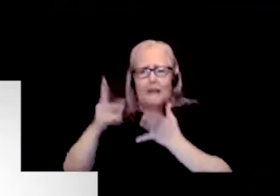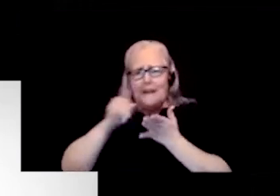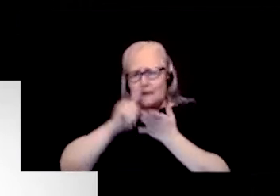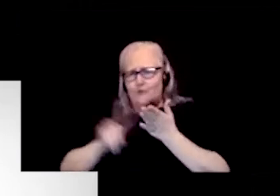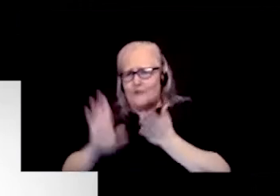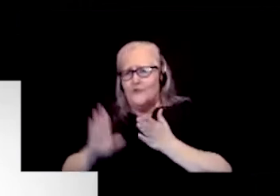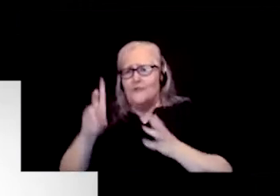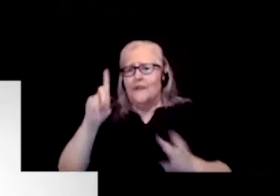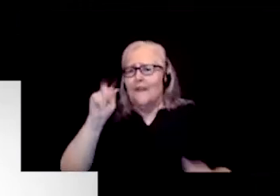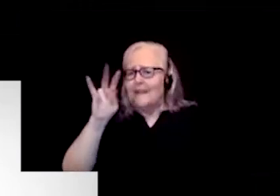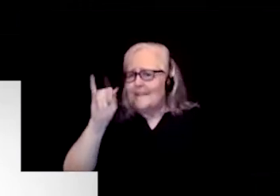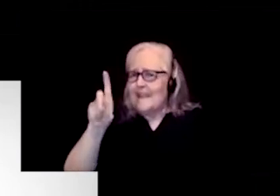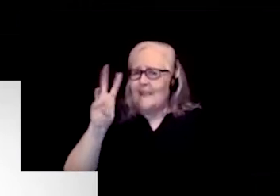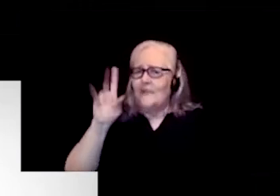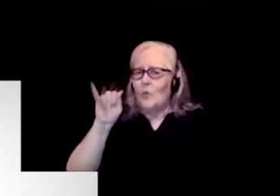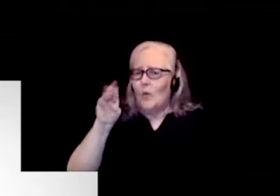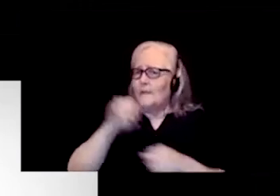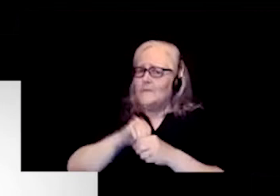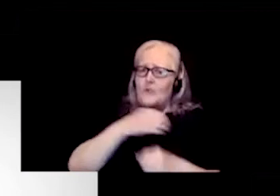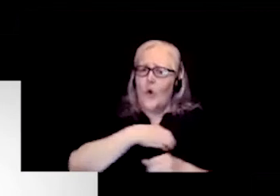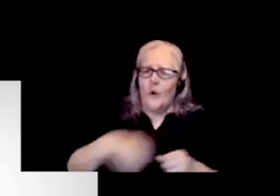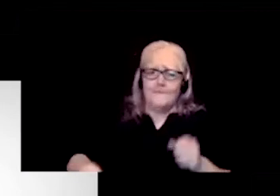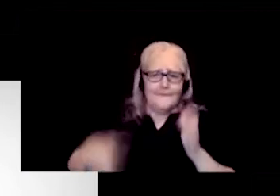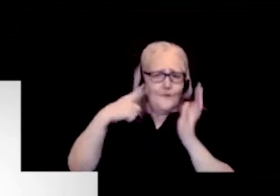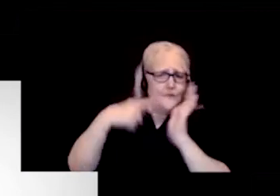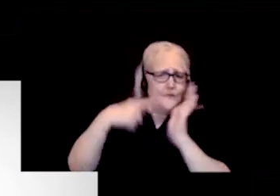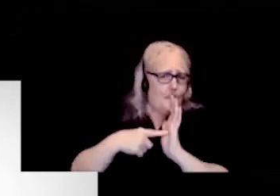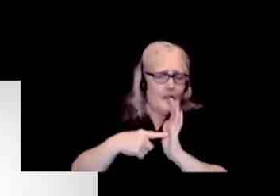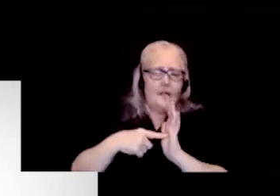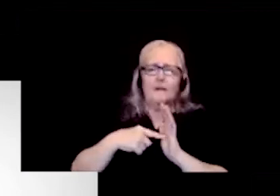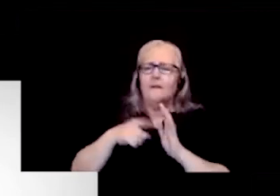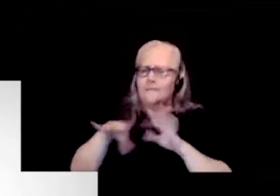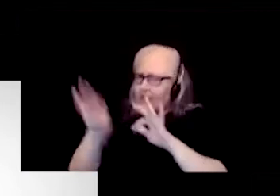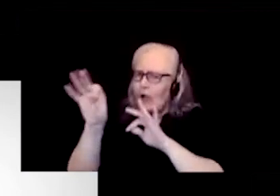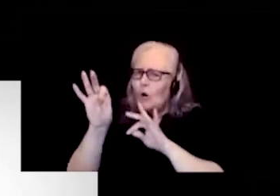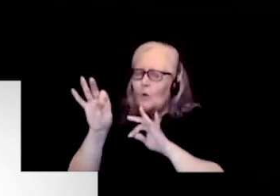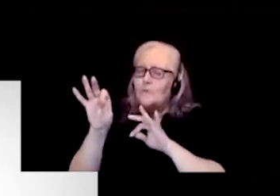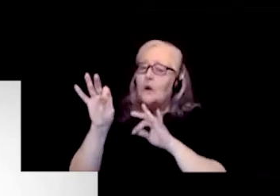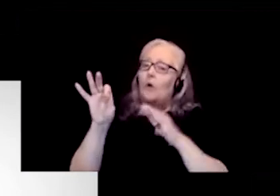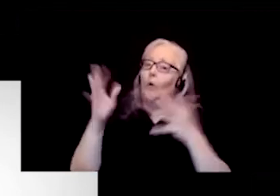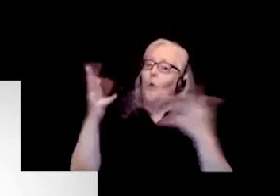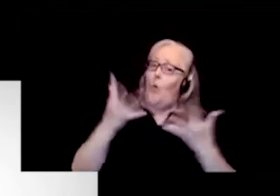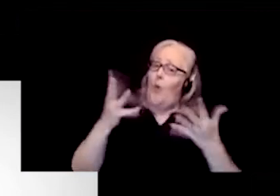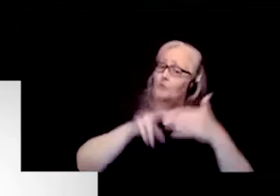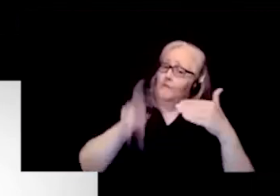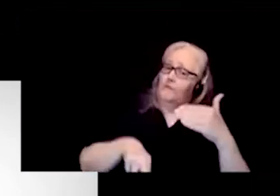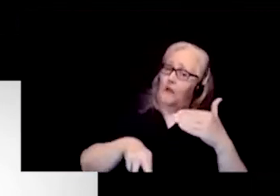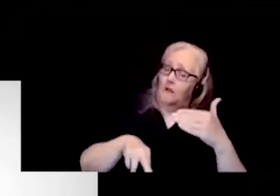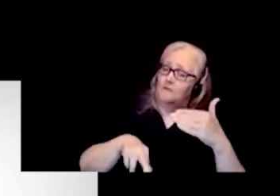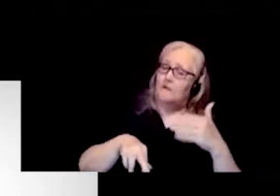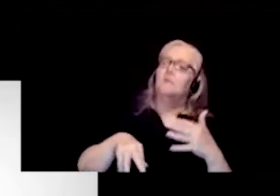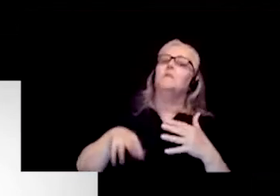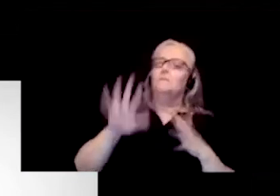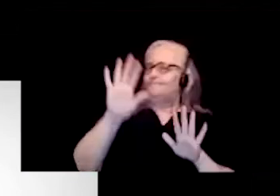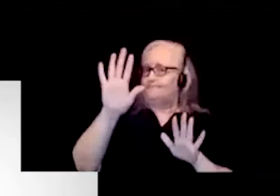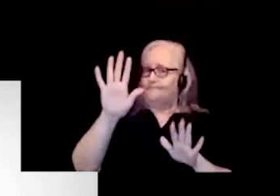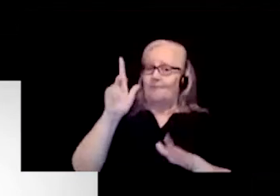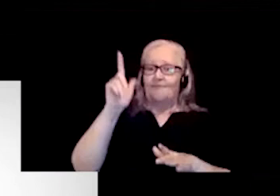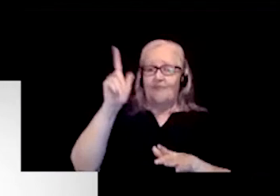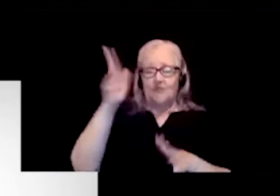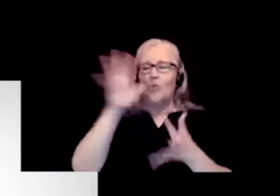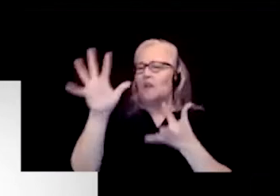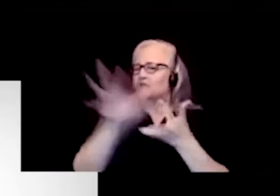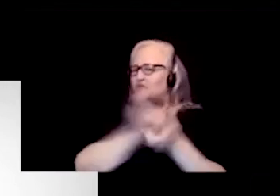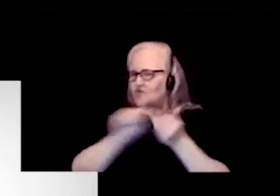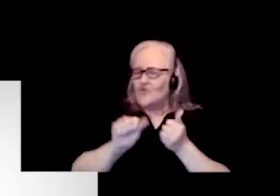Williams at Harvard. So what does this result in? Eventually, it destroys the social and the